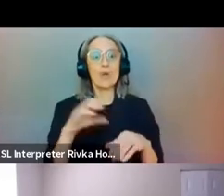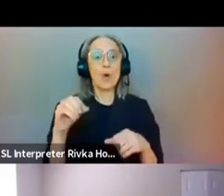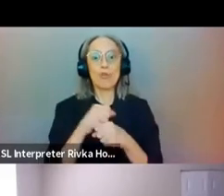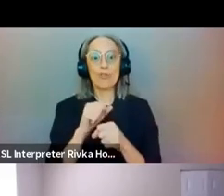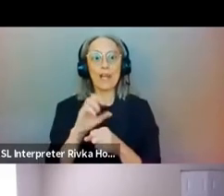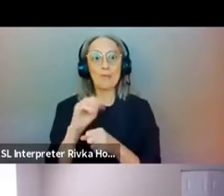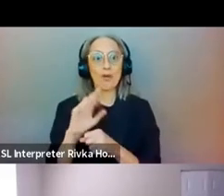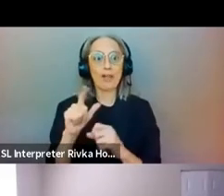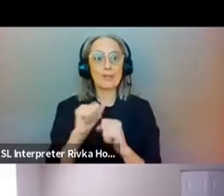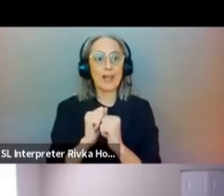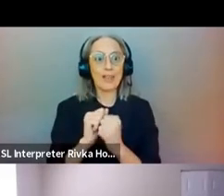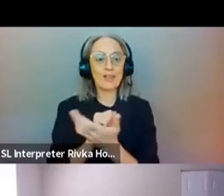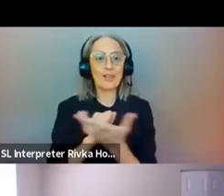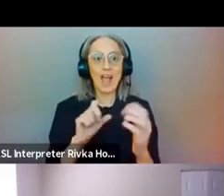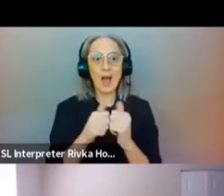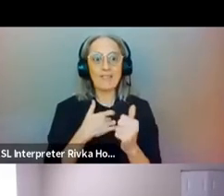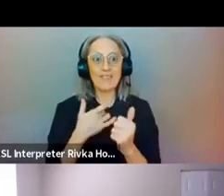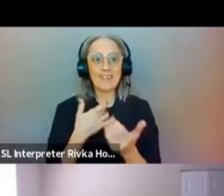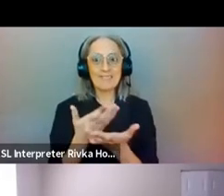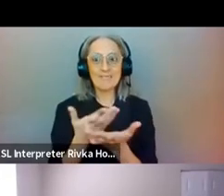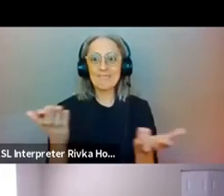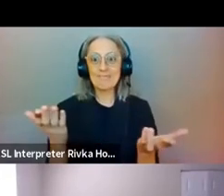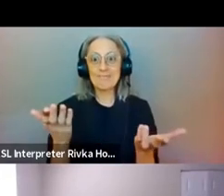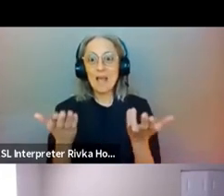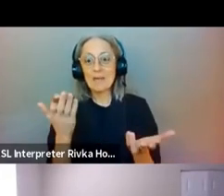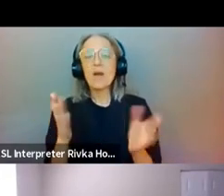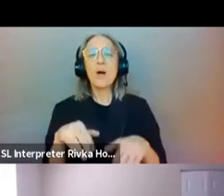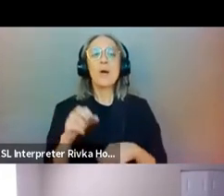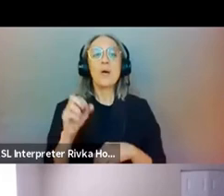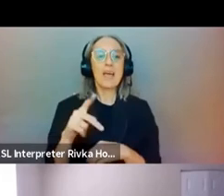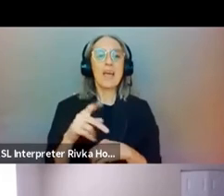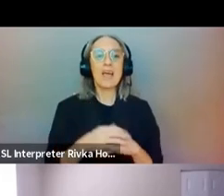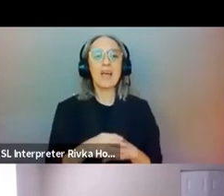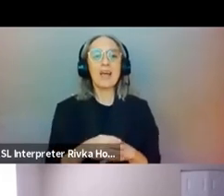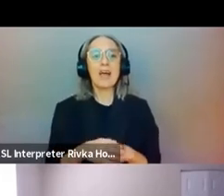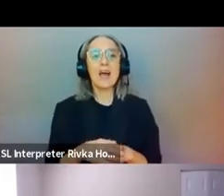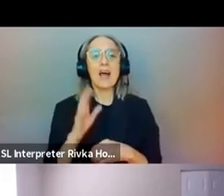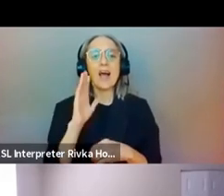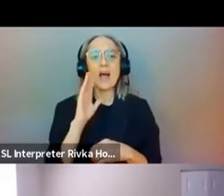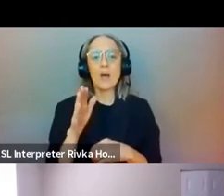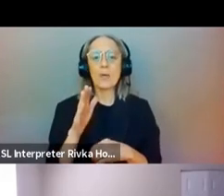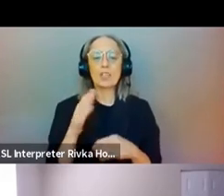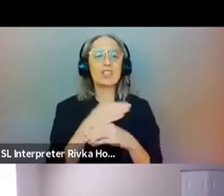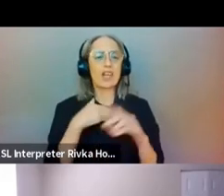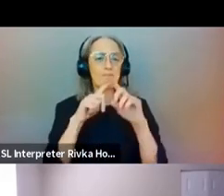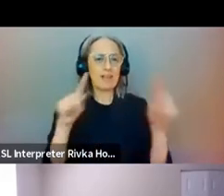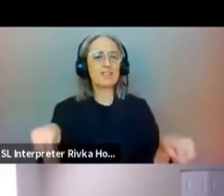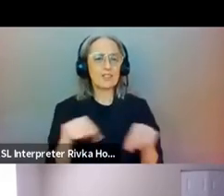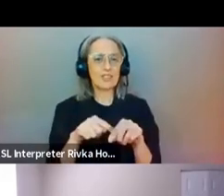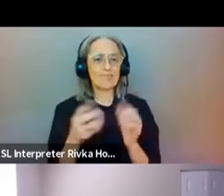What, maybe? Okay, all right. I'm going to share